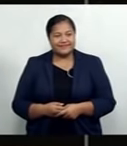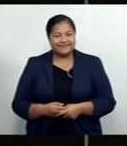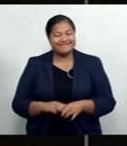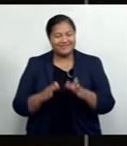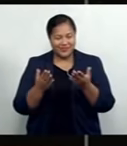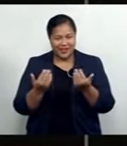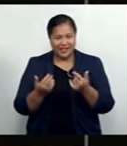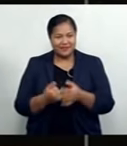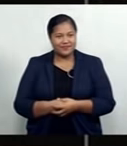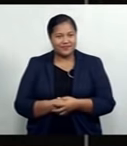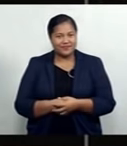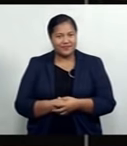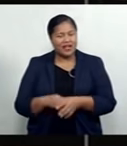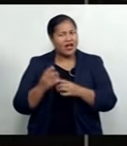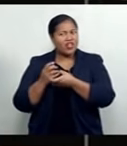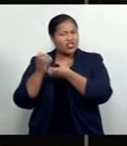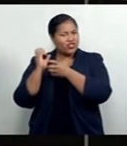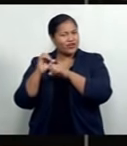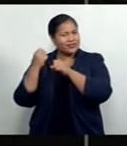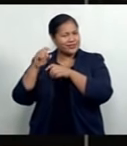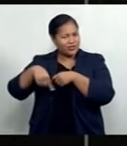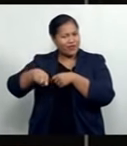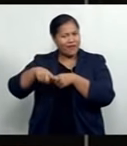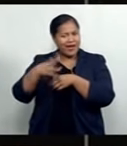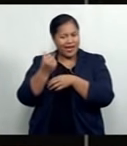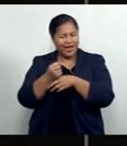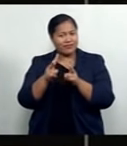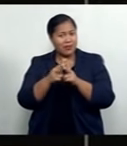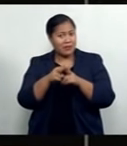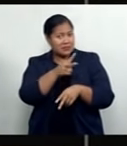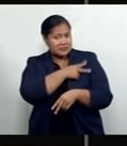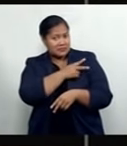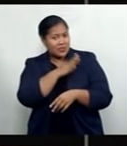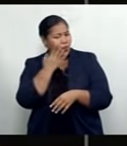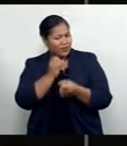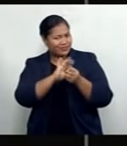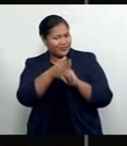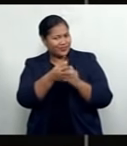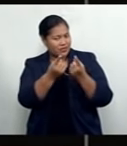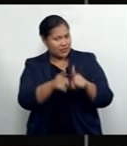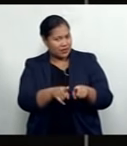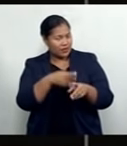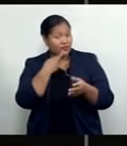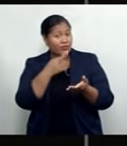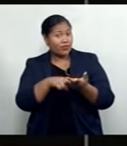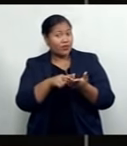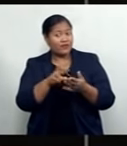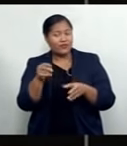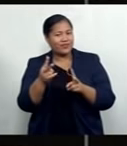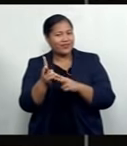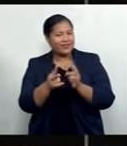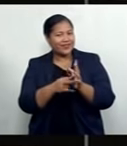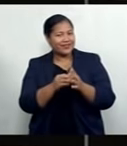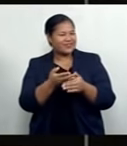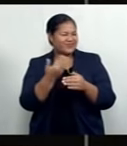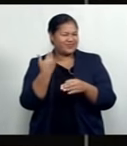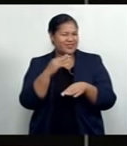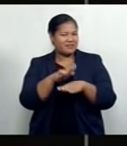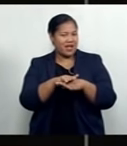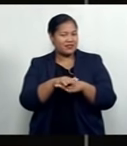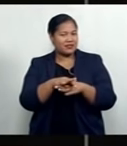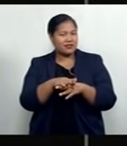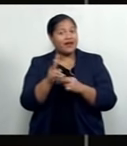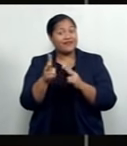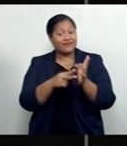Welcome back. The Lesuva village has doubled surveillance after a COVID-19 death was reported from the village a few months back. Village